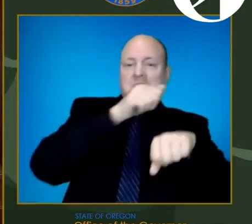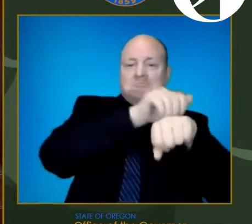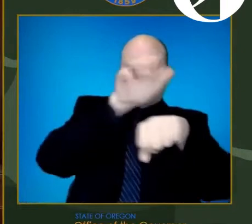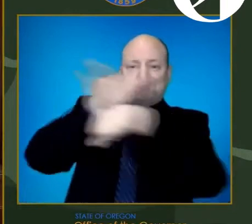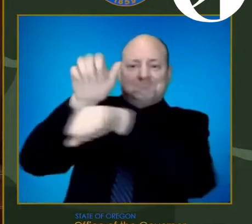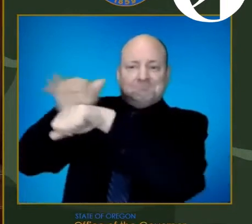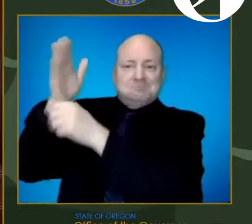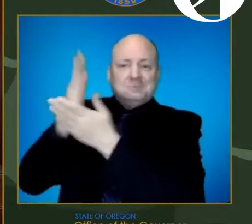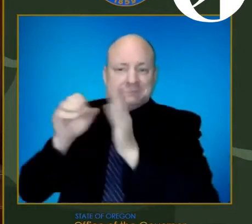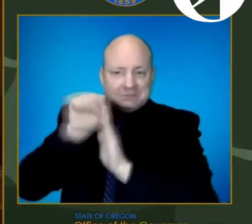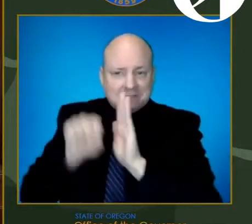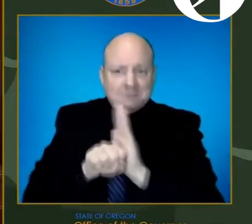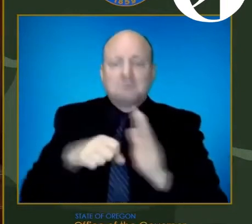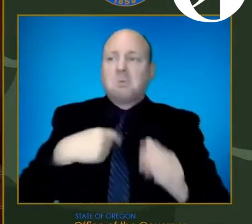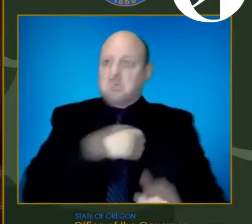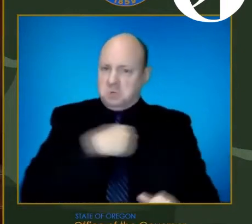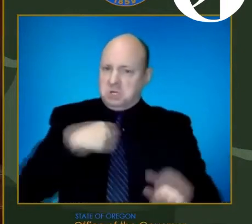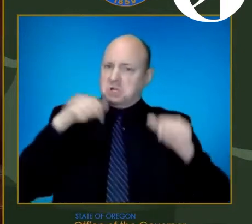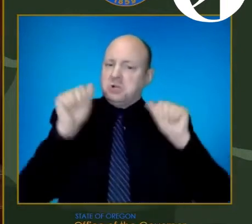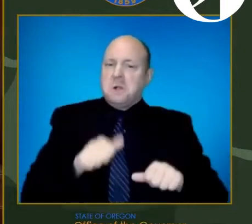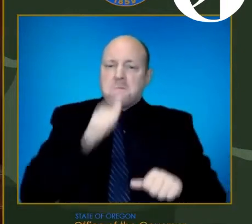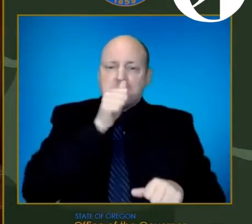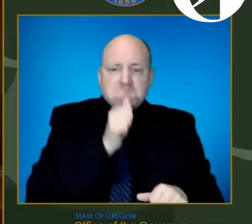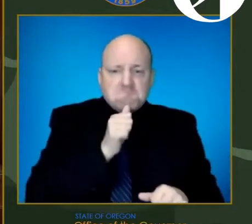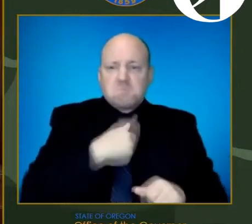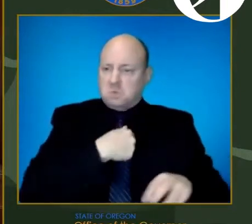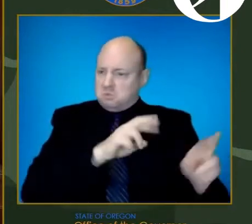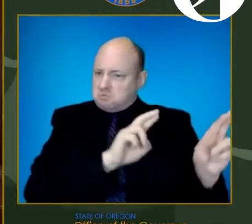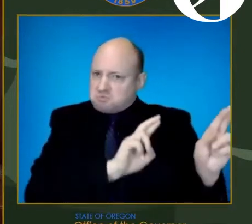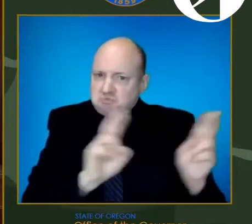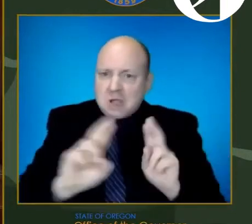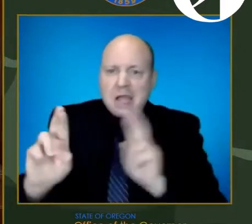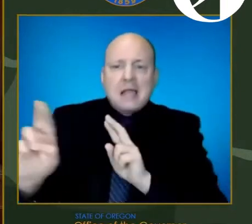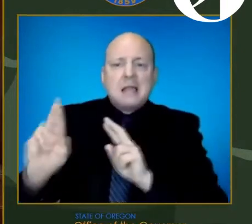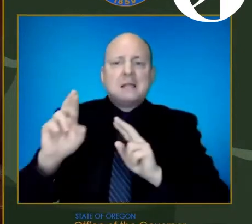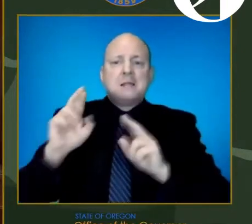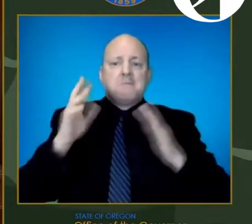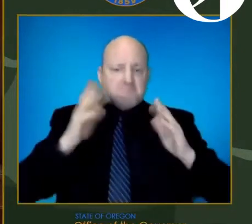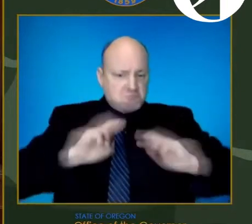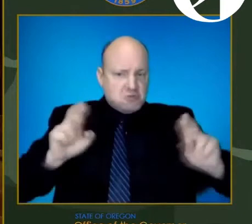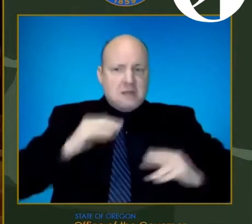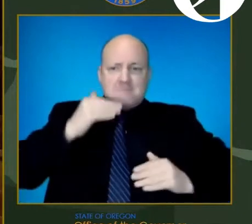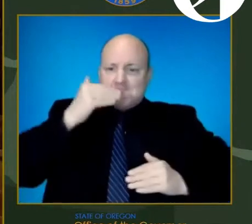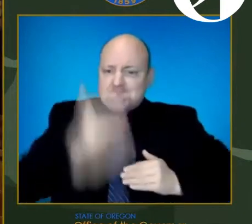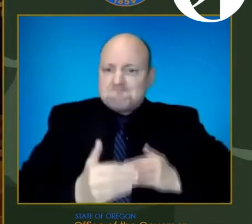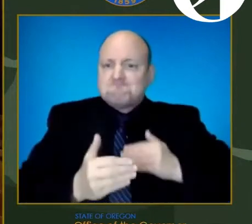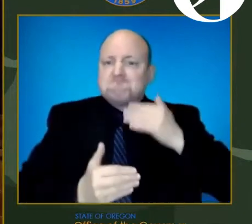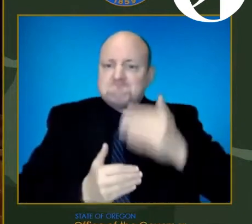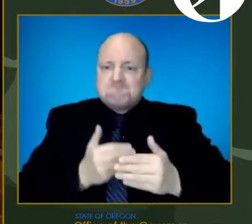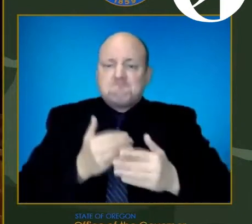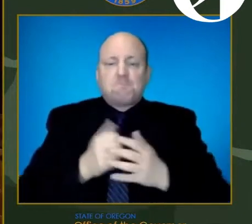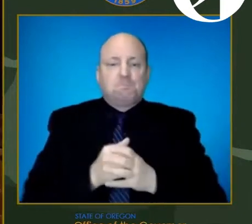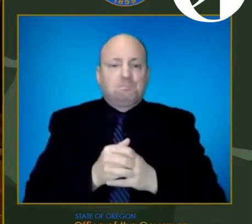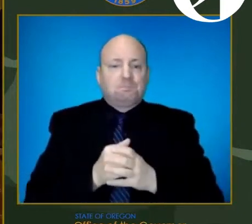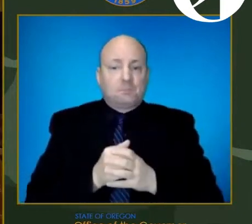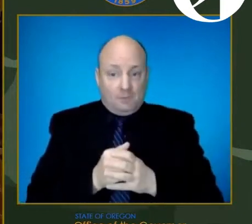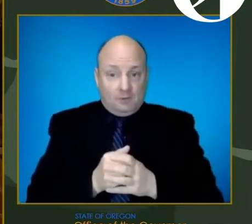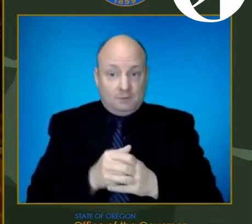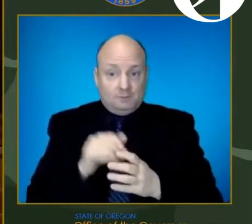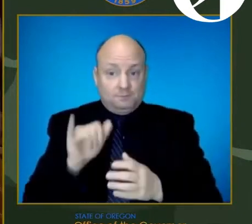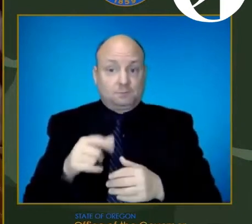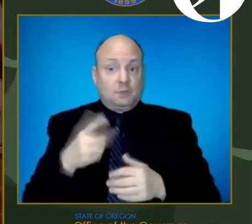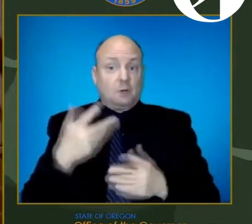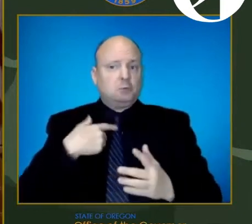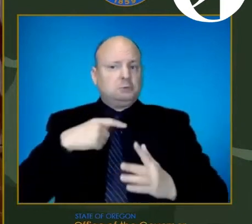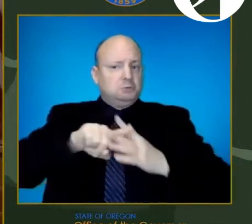on in this marathon. We were ready to take the next cautious step. In May, we